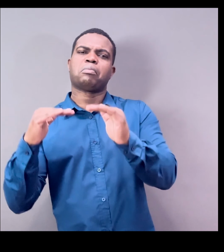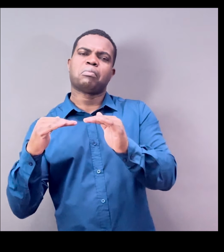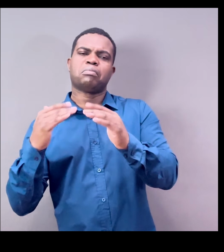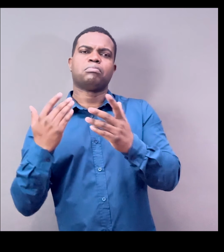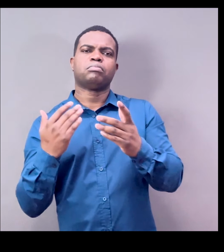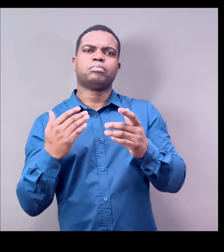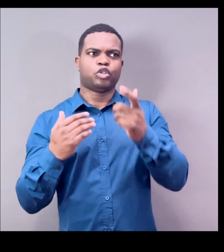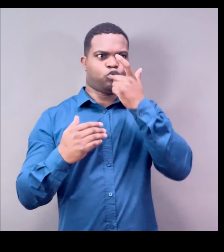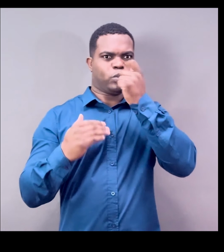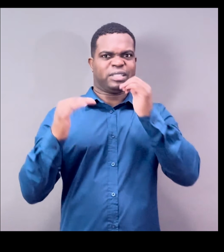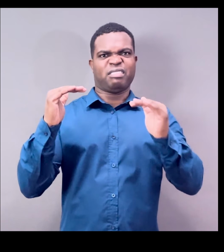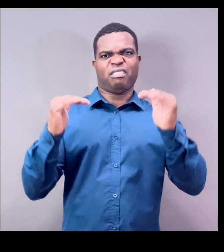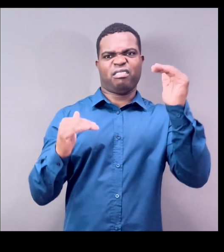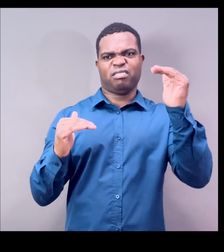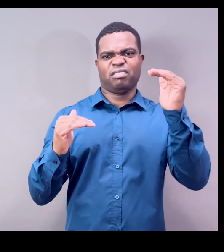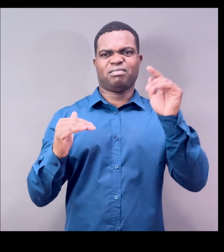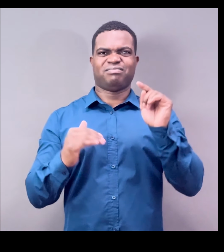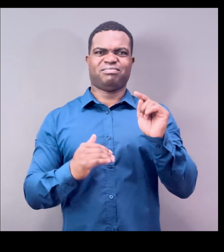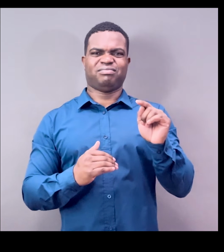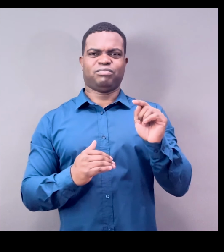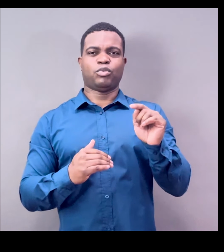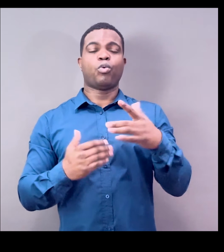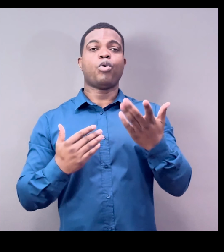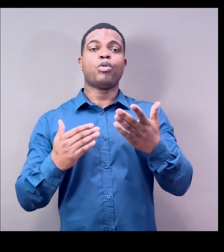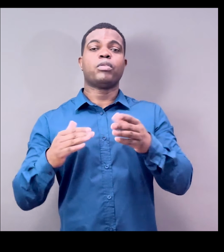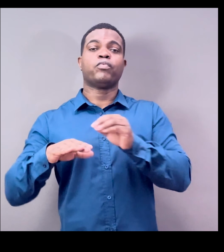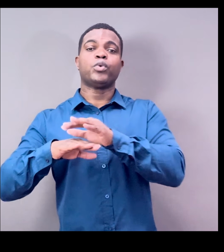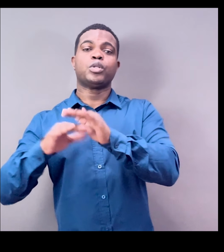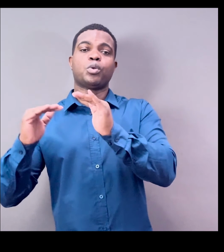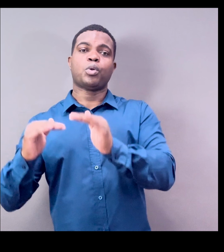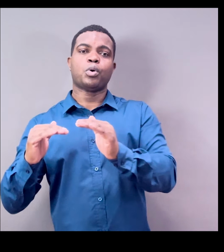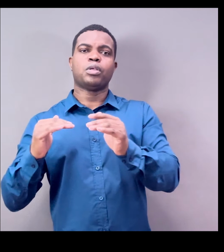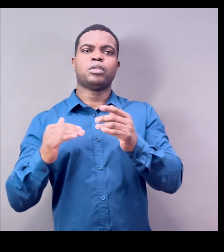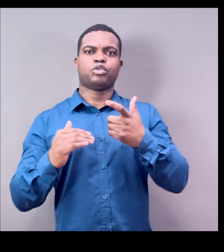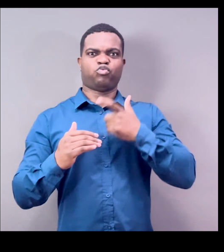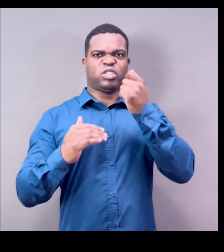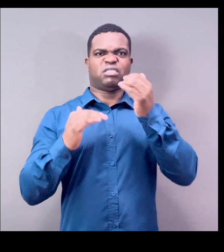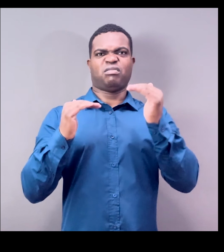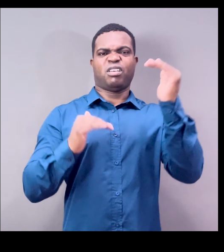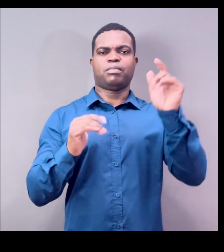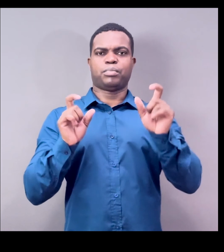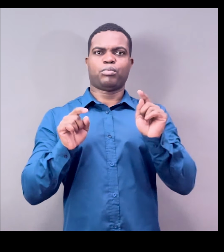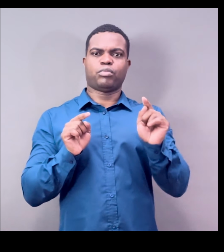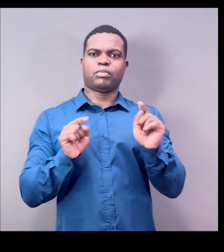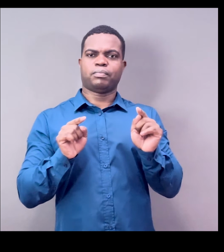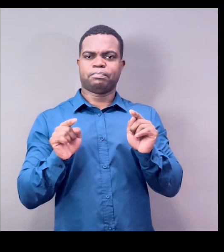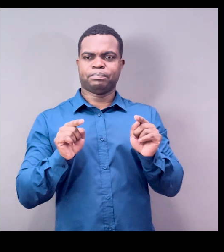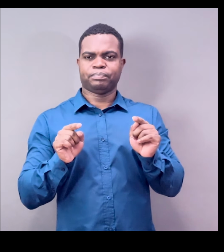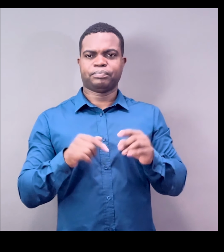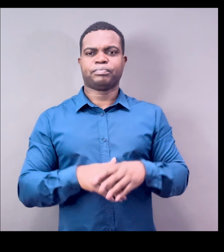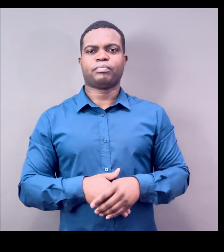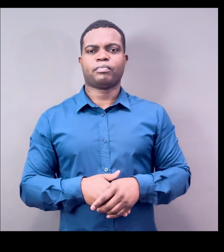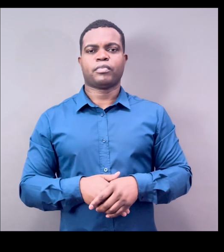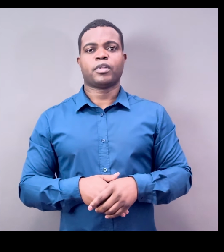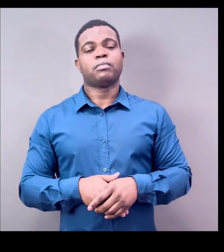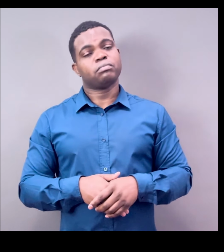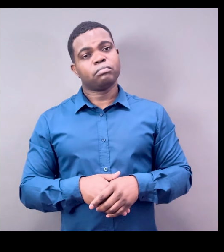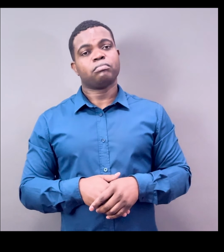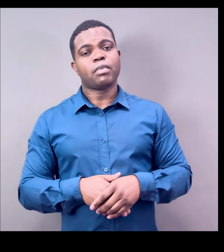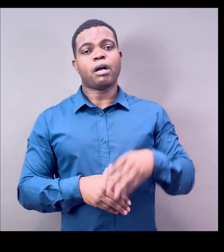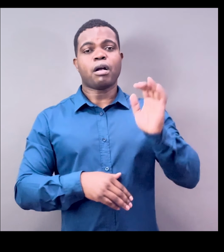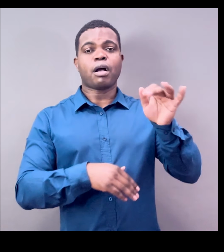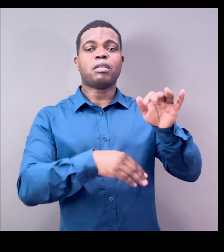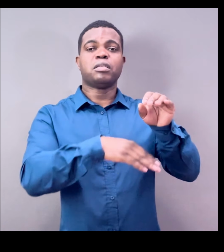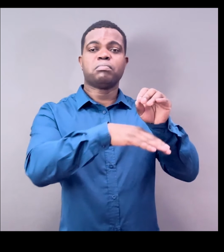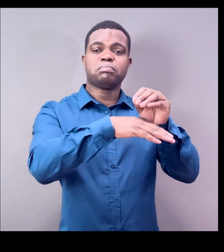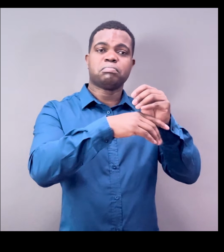interest. The low influence and high interest people, they are the people that they have a lot of interest in